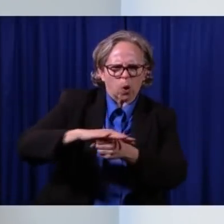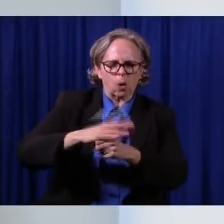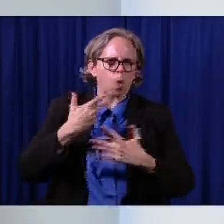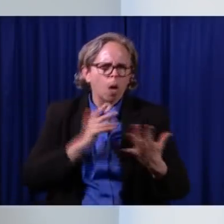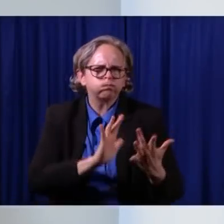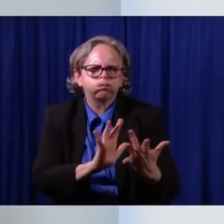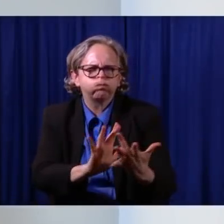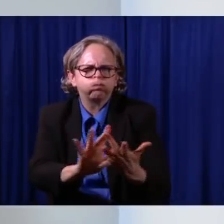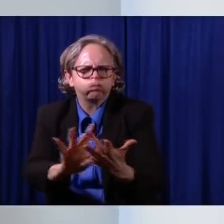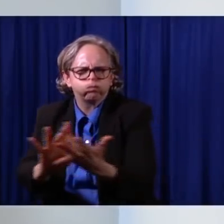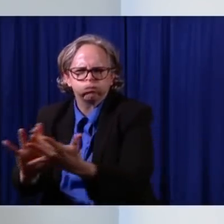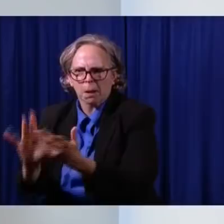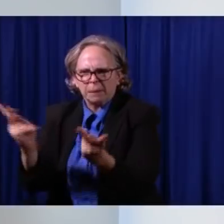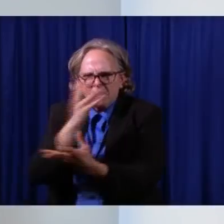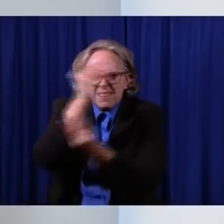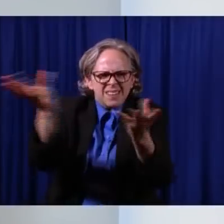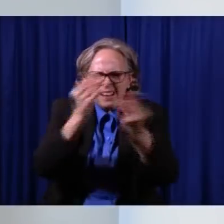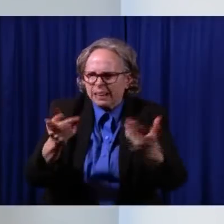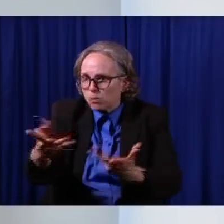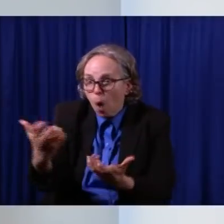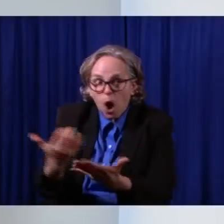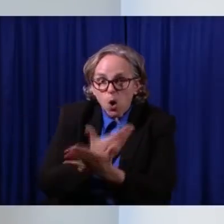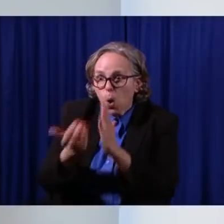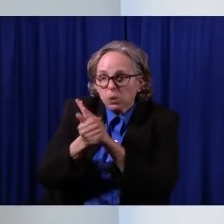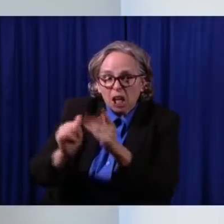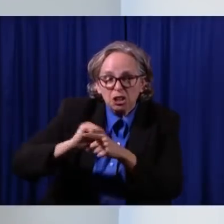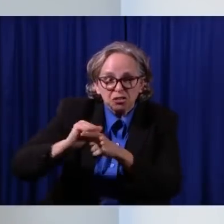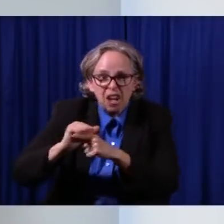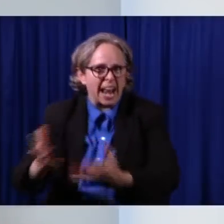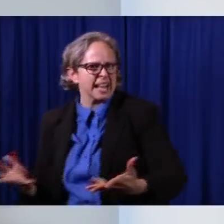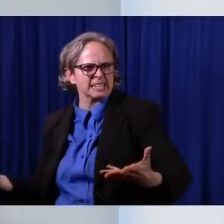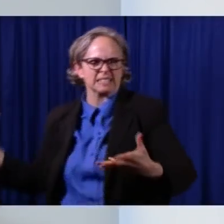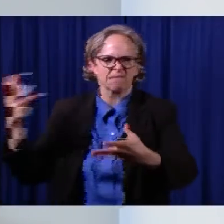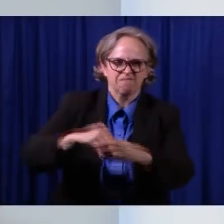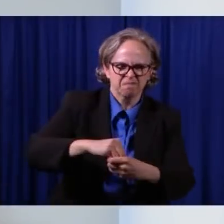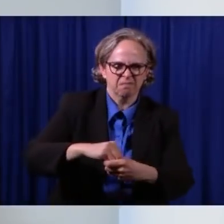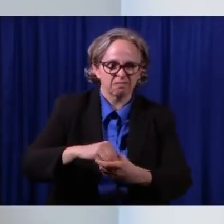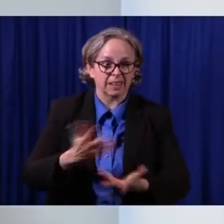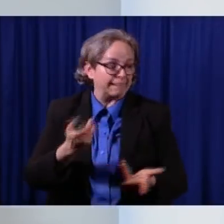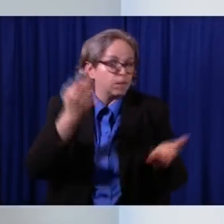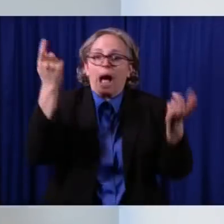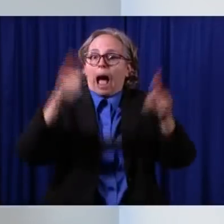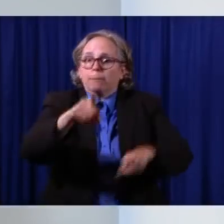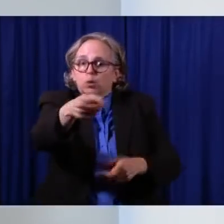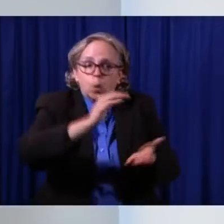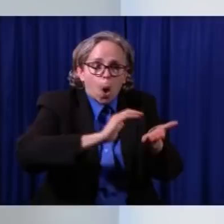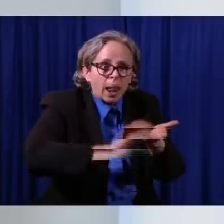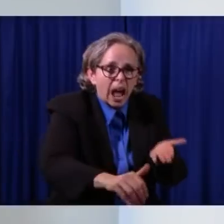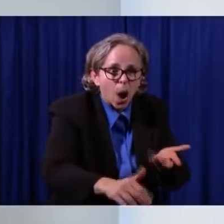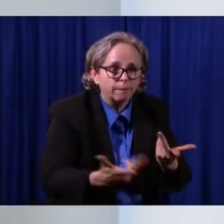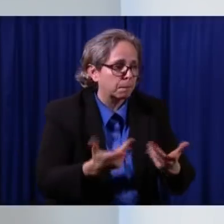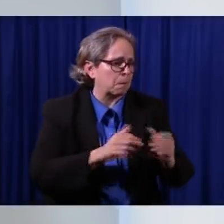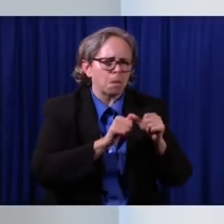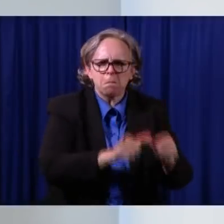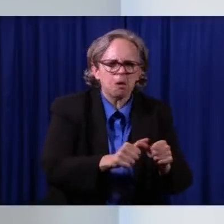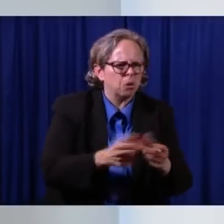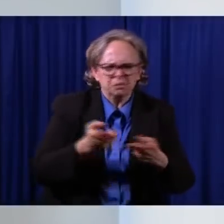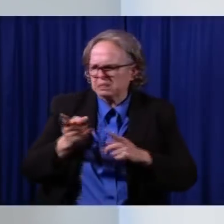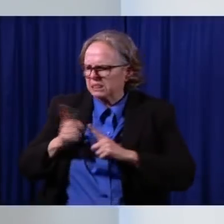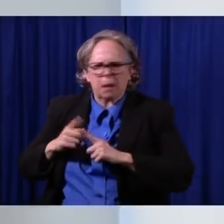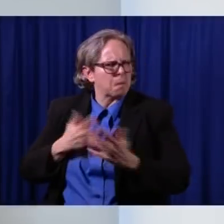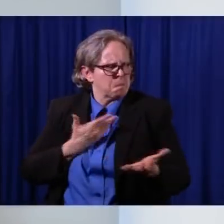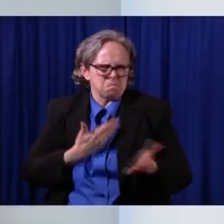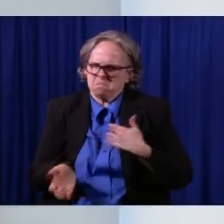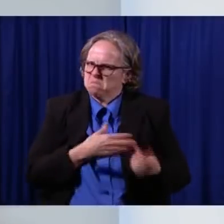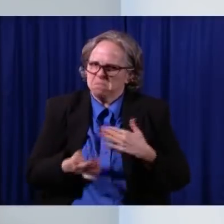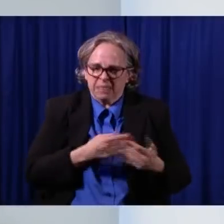what services are available for individuals who are laid off, either permanently or temporarily as a result of the pandemic. And the